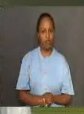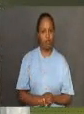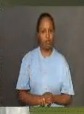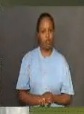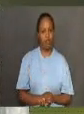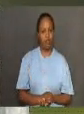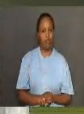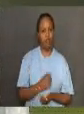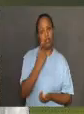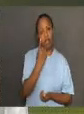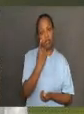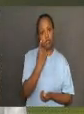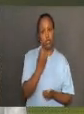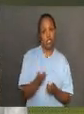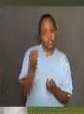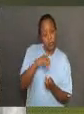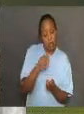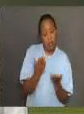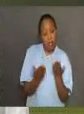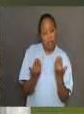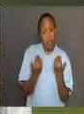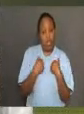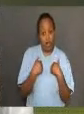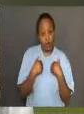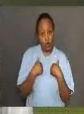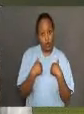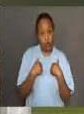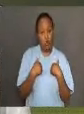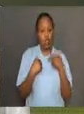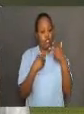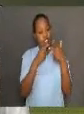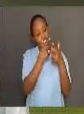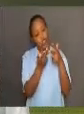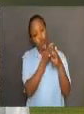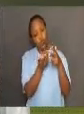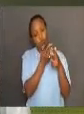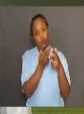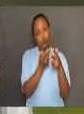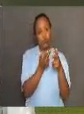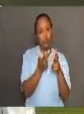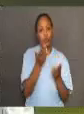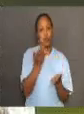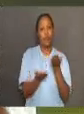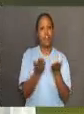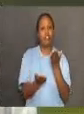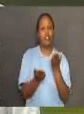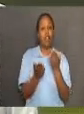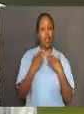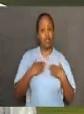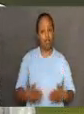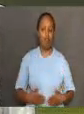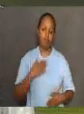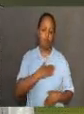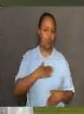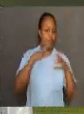you have any further questions about the 3 categories of justice, please ask